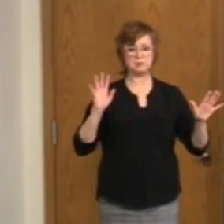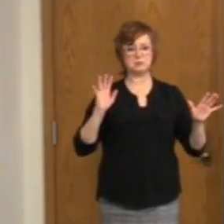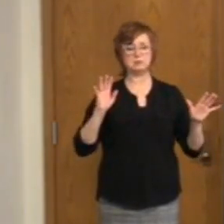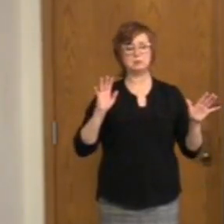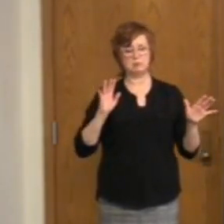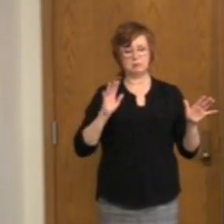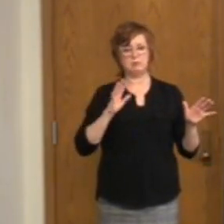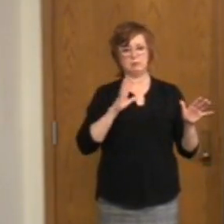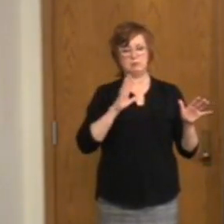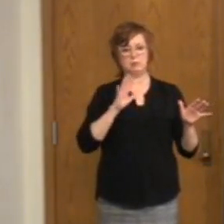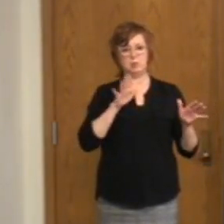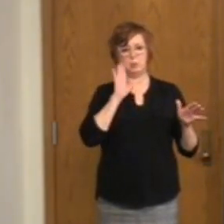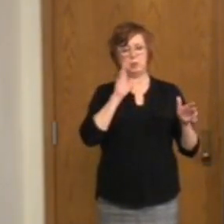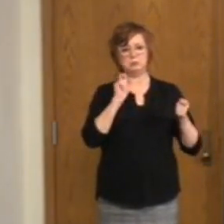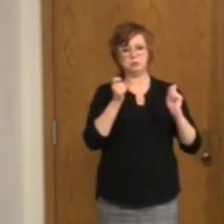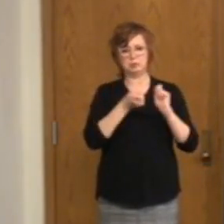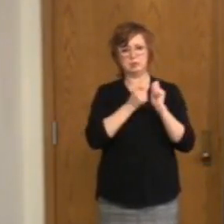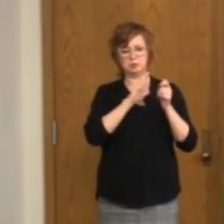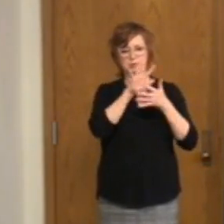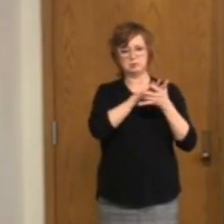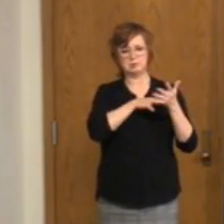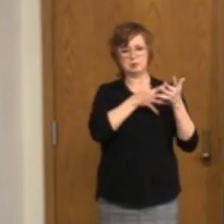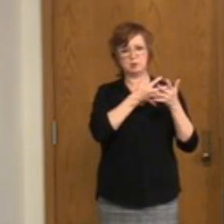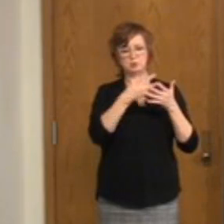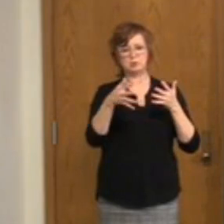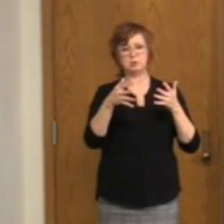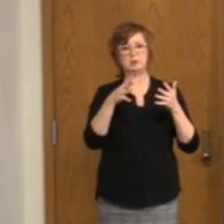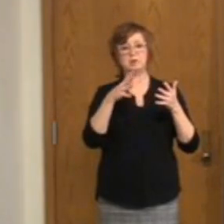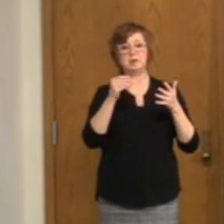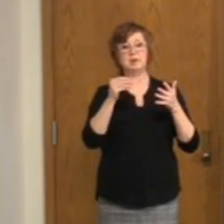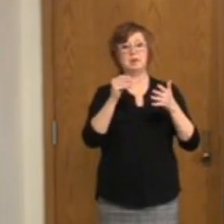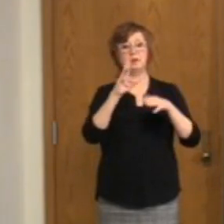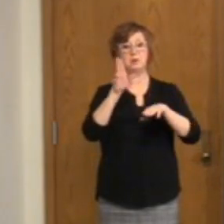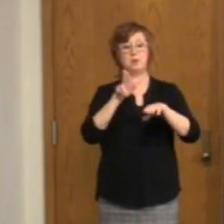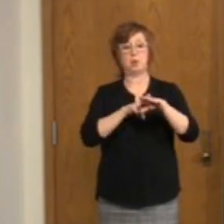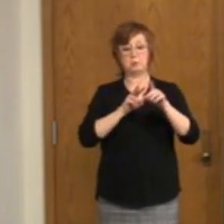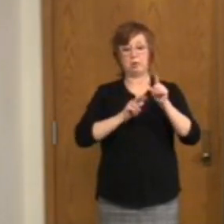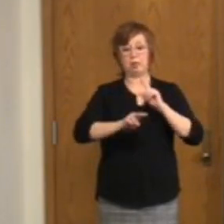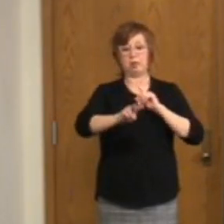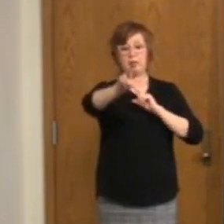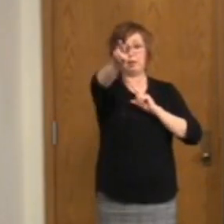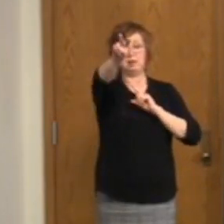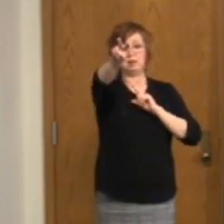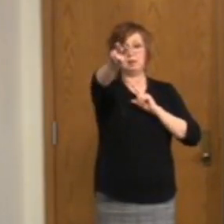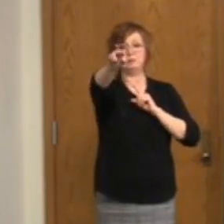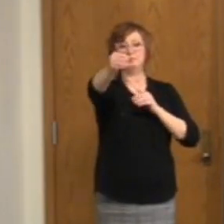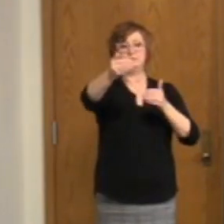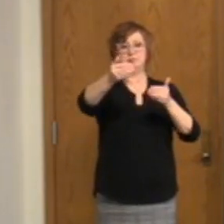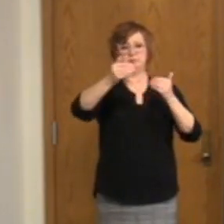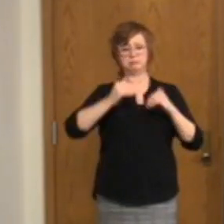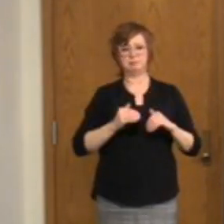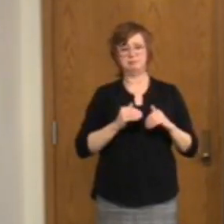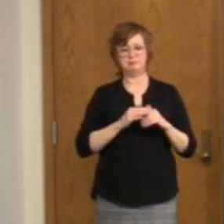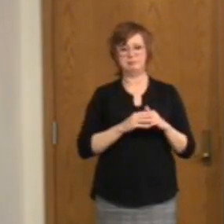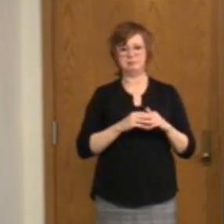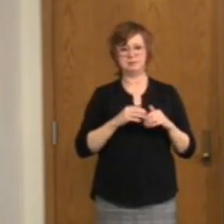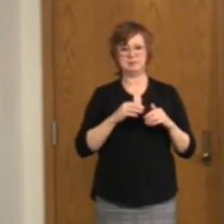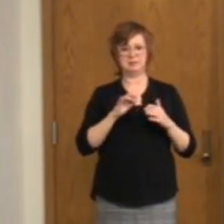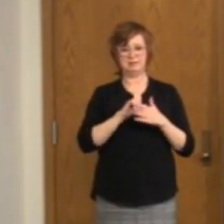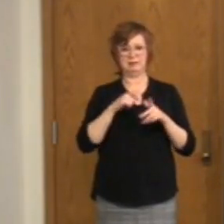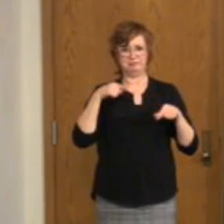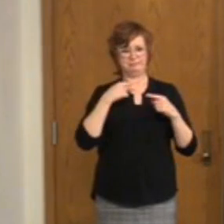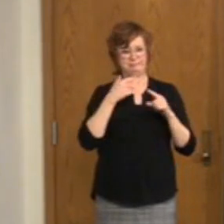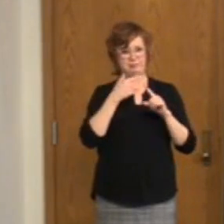how we find our path back to normal. So, a very exciting time after a very long 11 months and 3